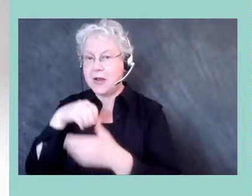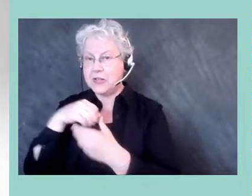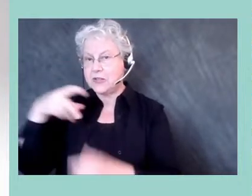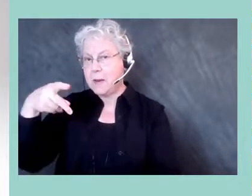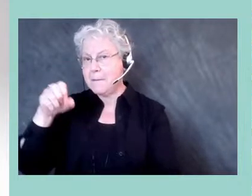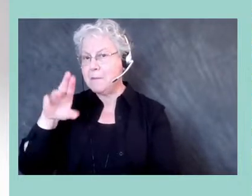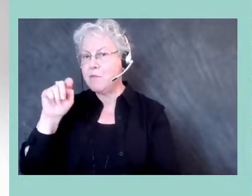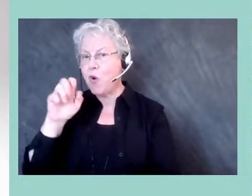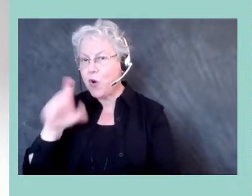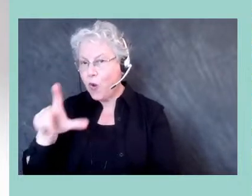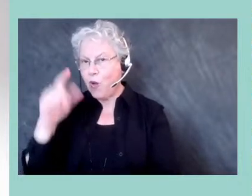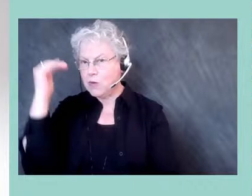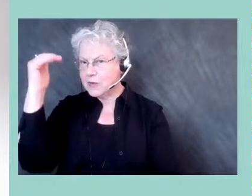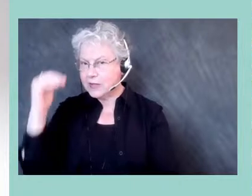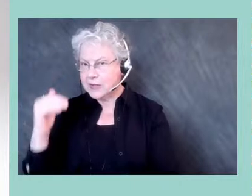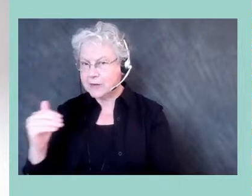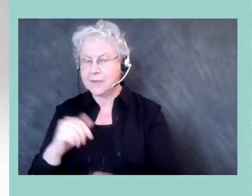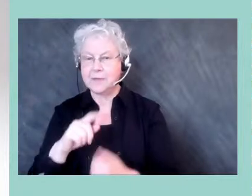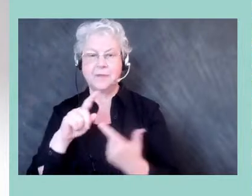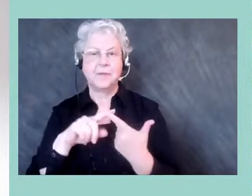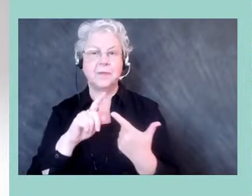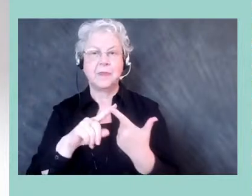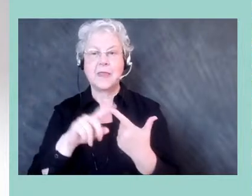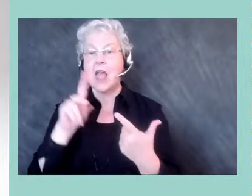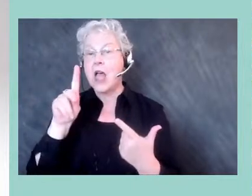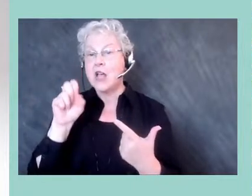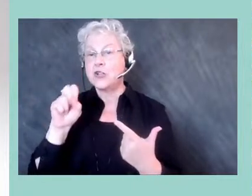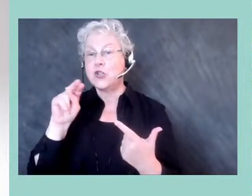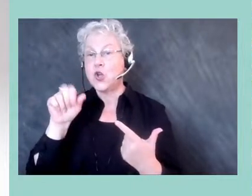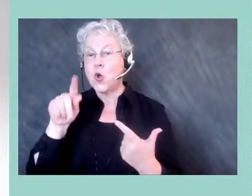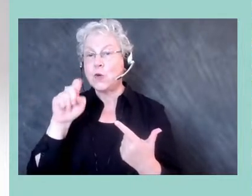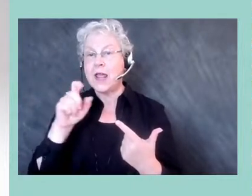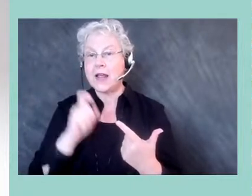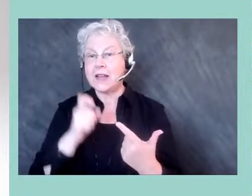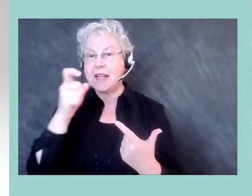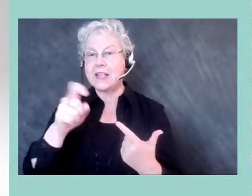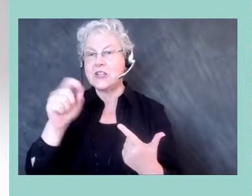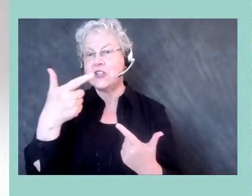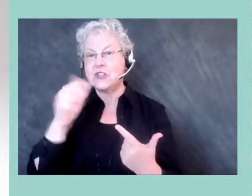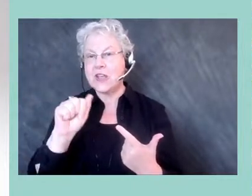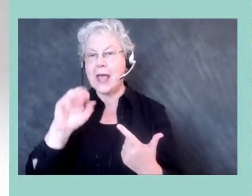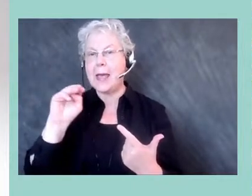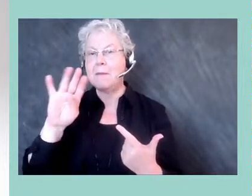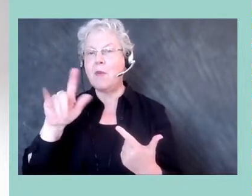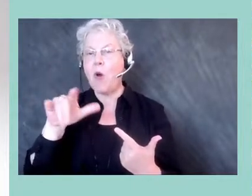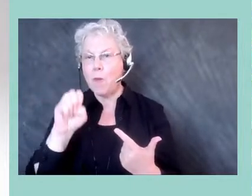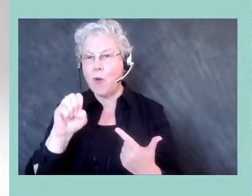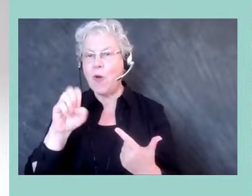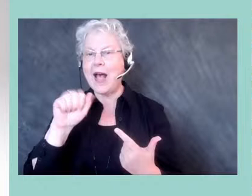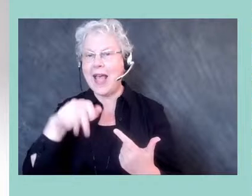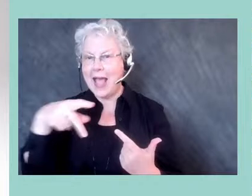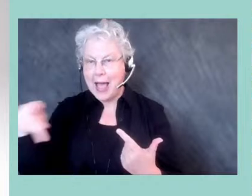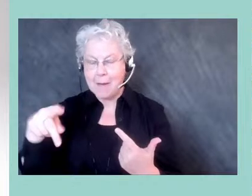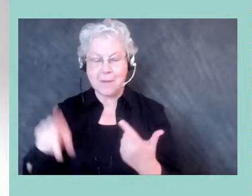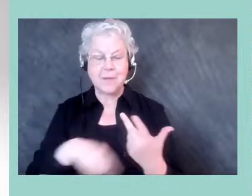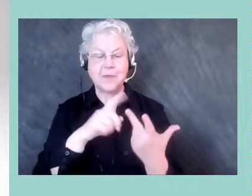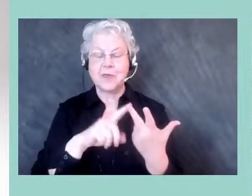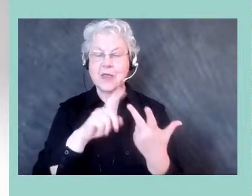in the GA mobile app, text the word Katie, that's Katie,